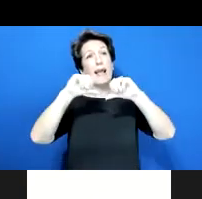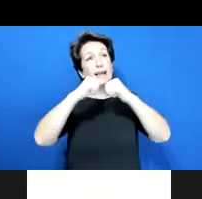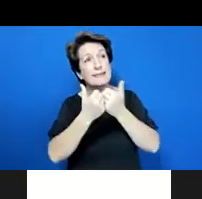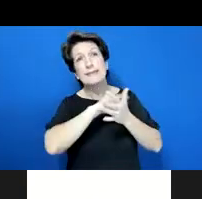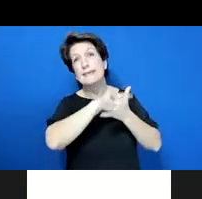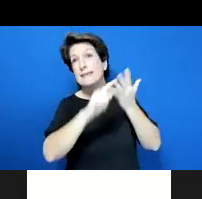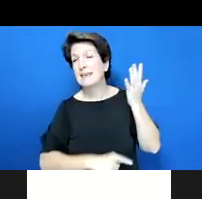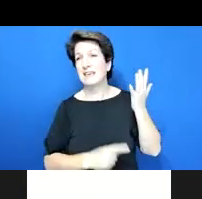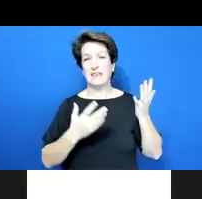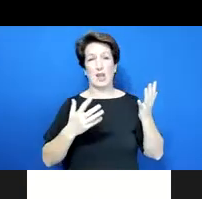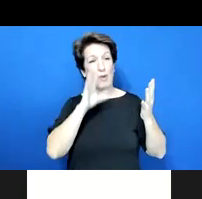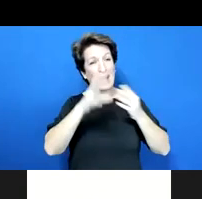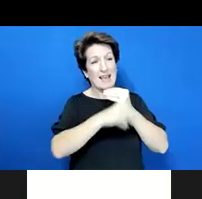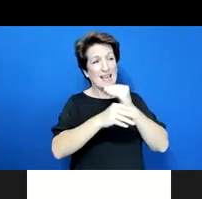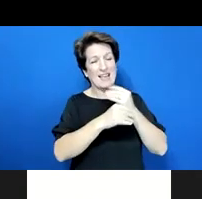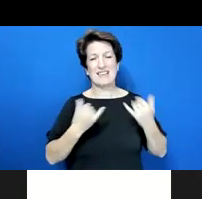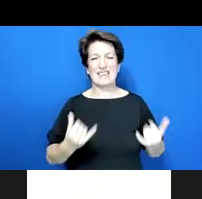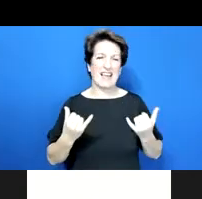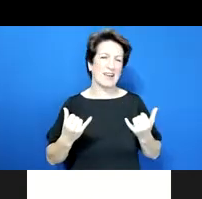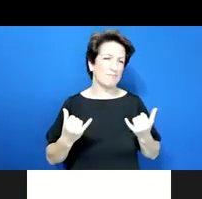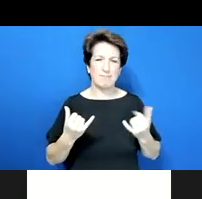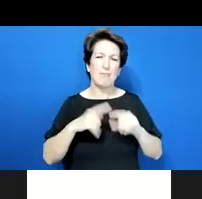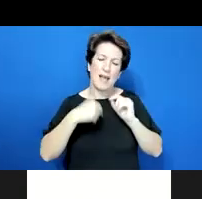happening right now, but I do appreciate what you're saying.